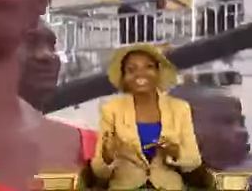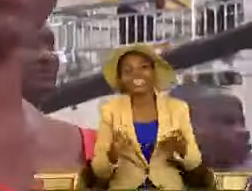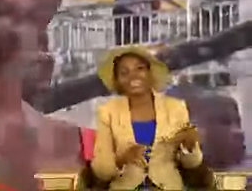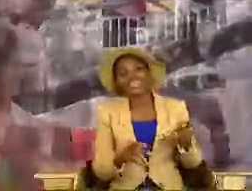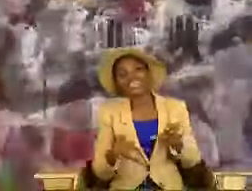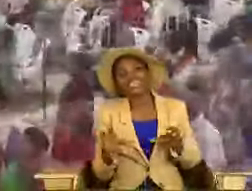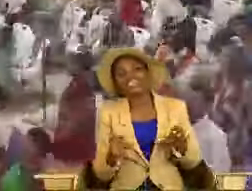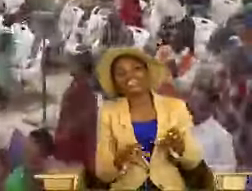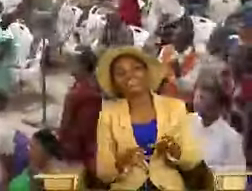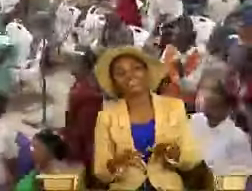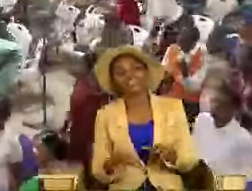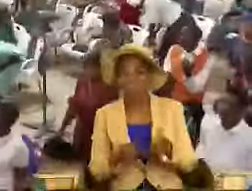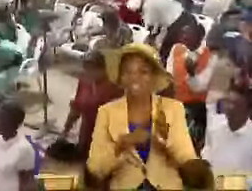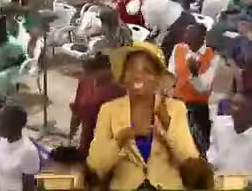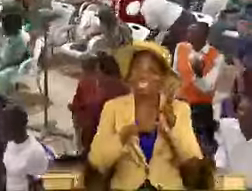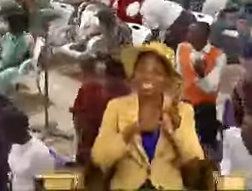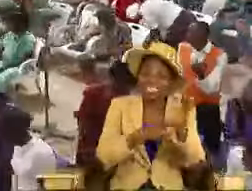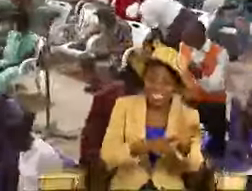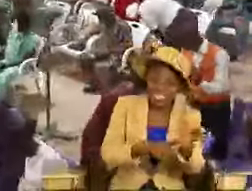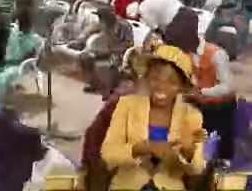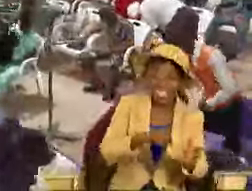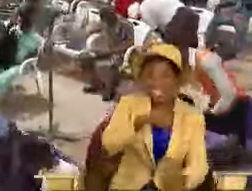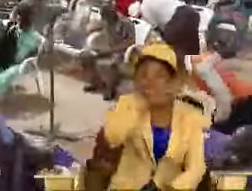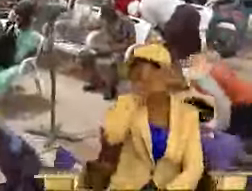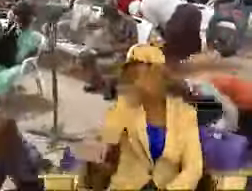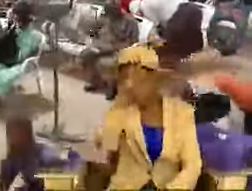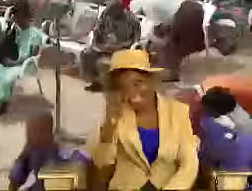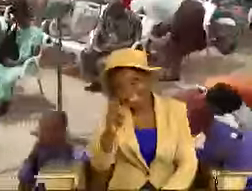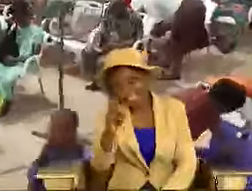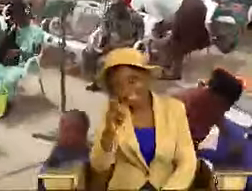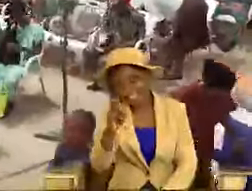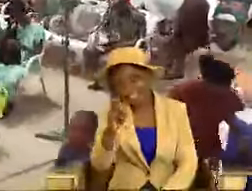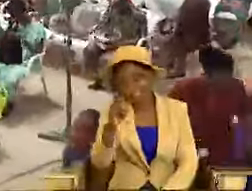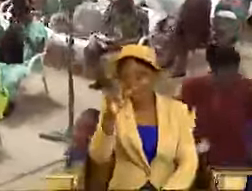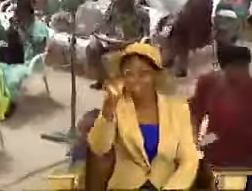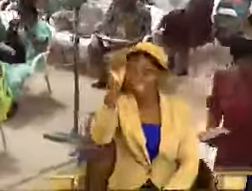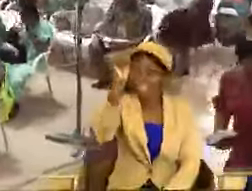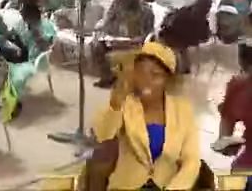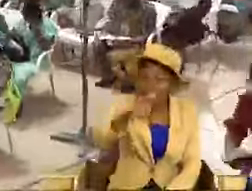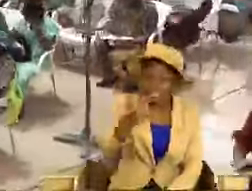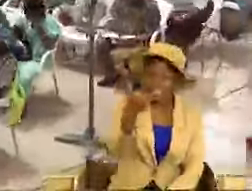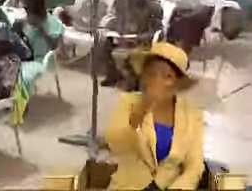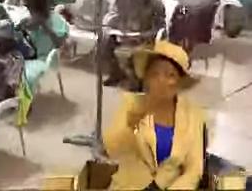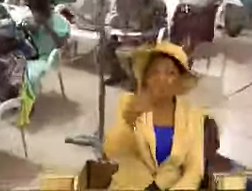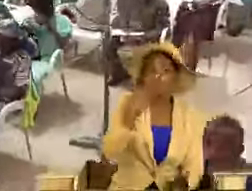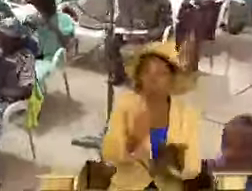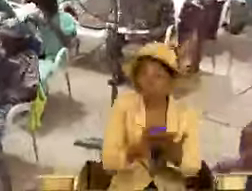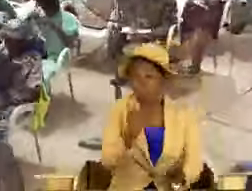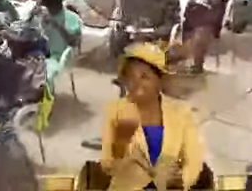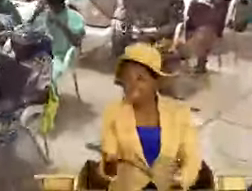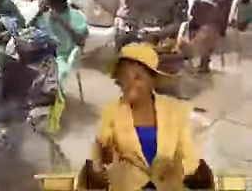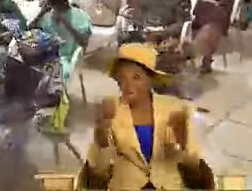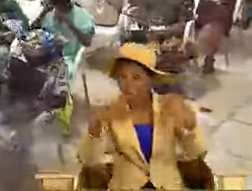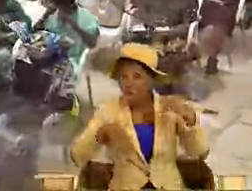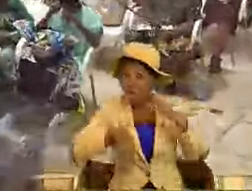Lord this question can can any good thing come out of